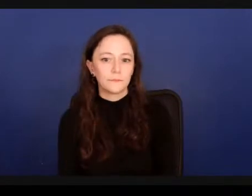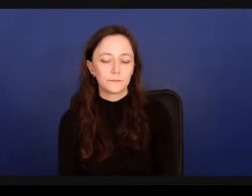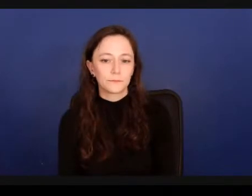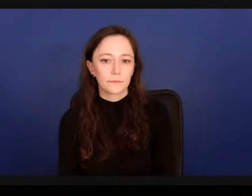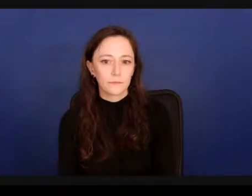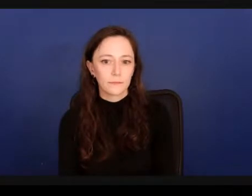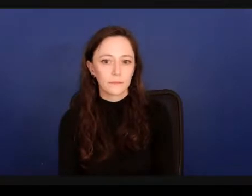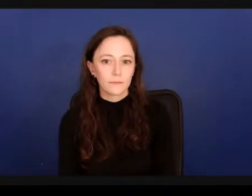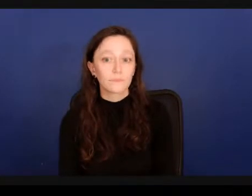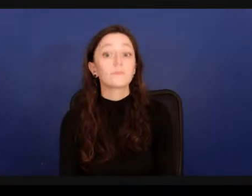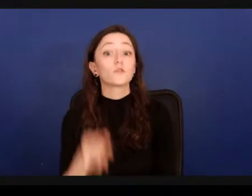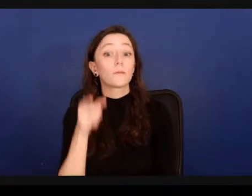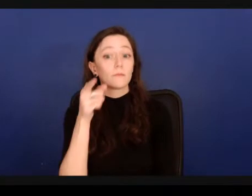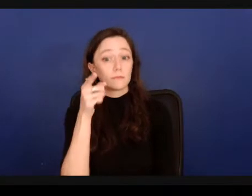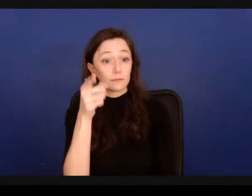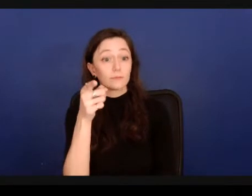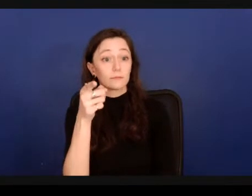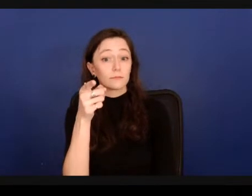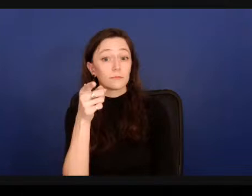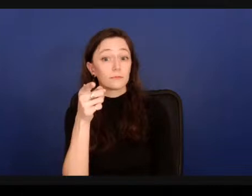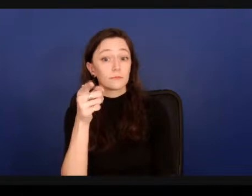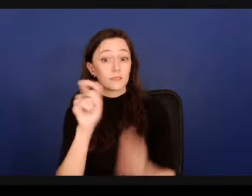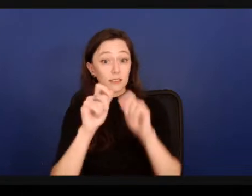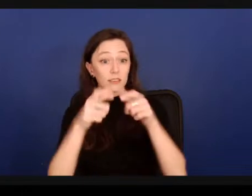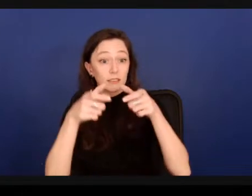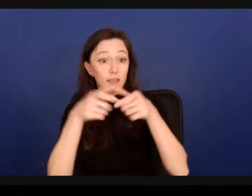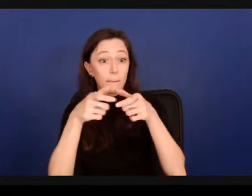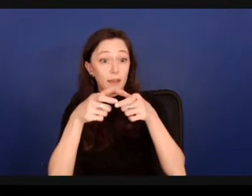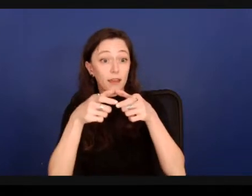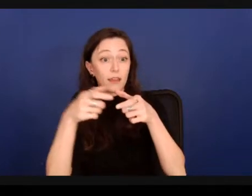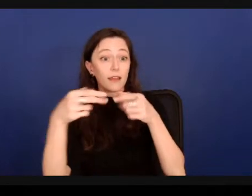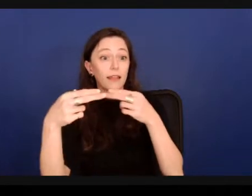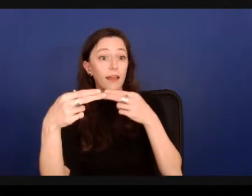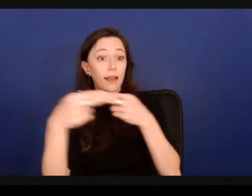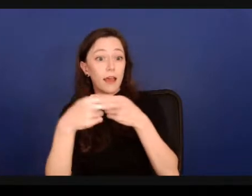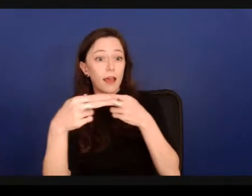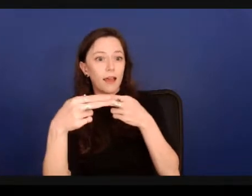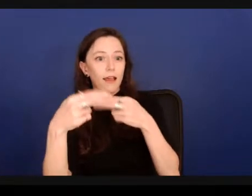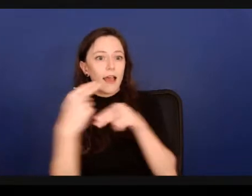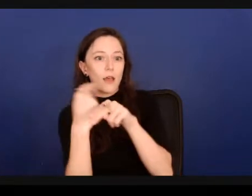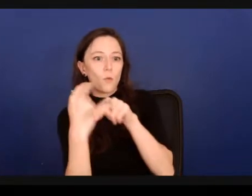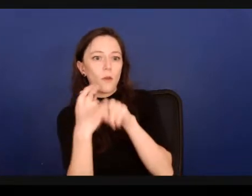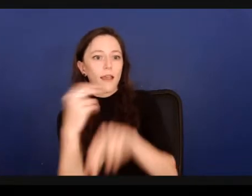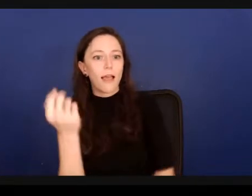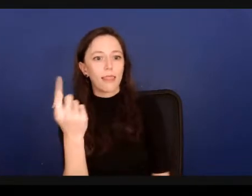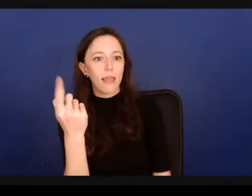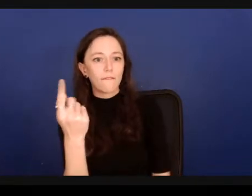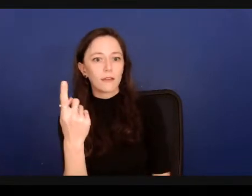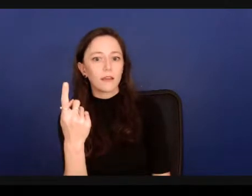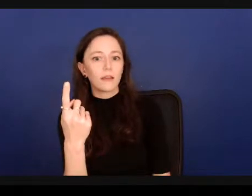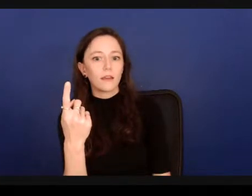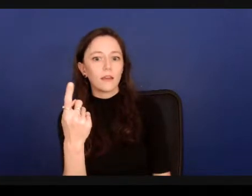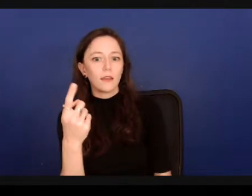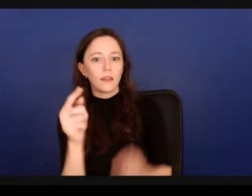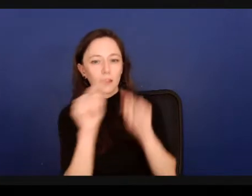So there is the summit of the volcano. Here is Highway 11. Here is the Kau Desert Trail. It goes off like